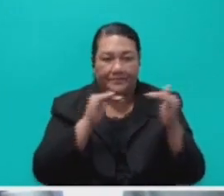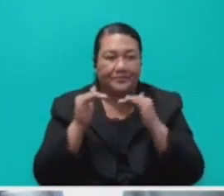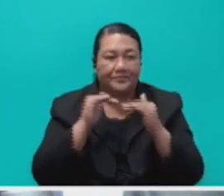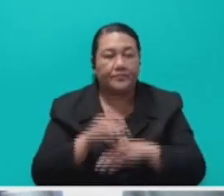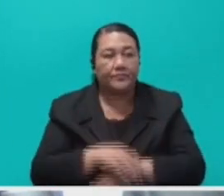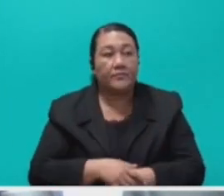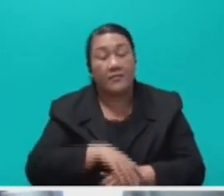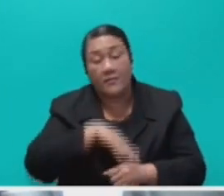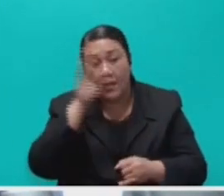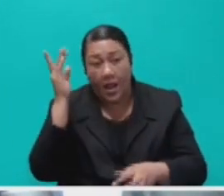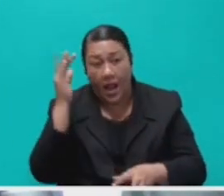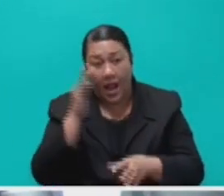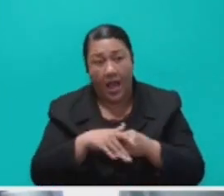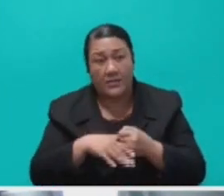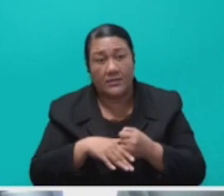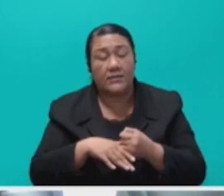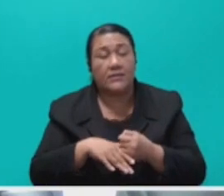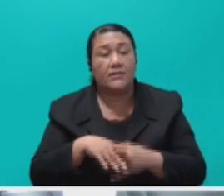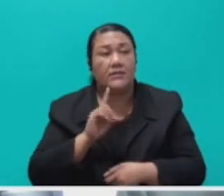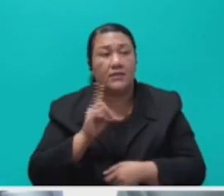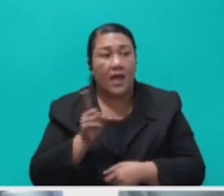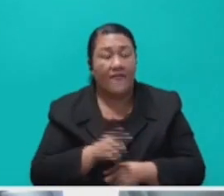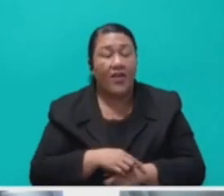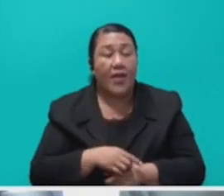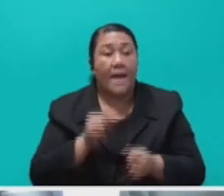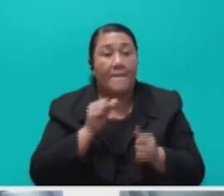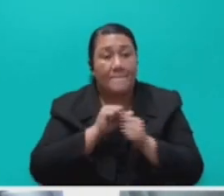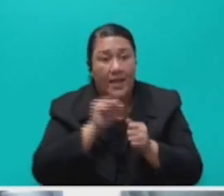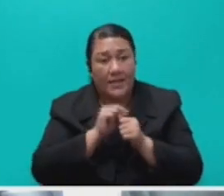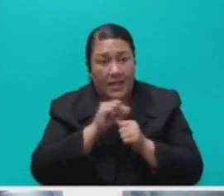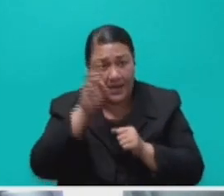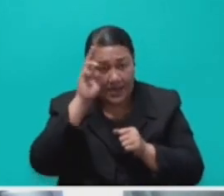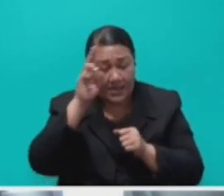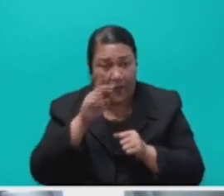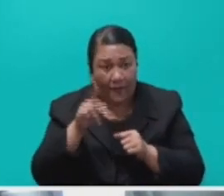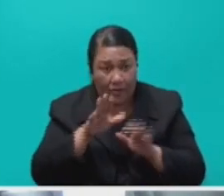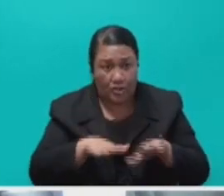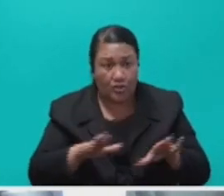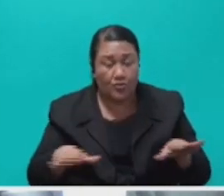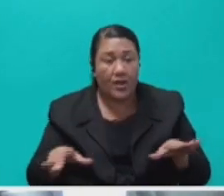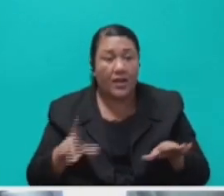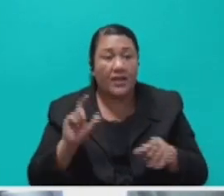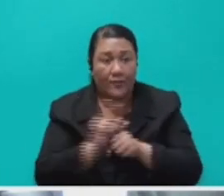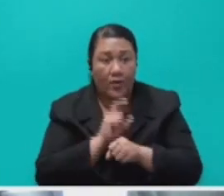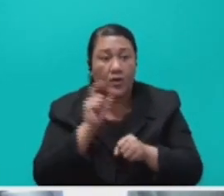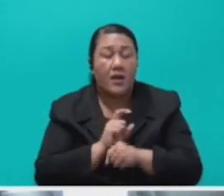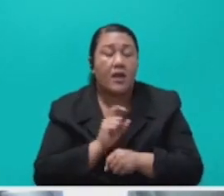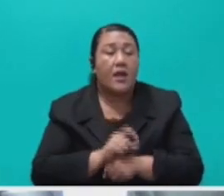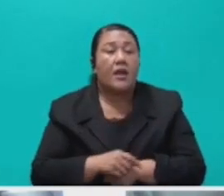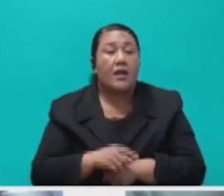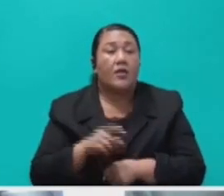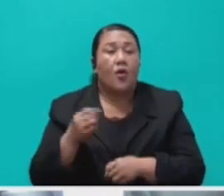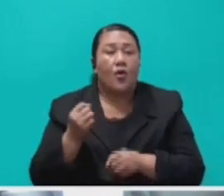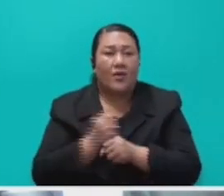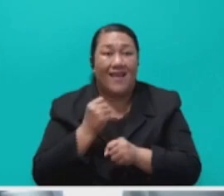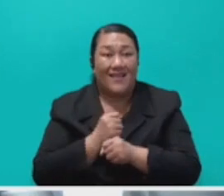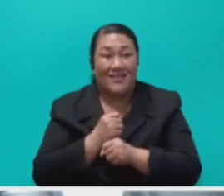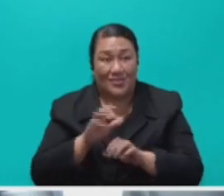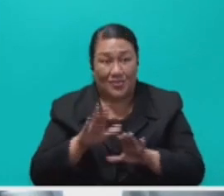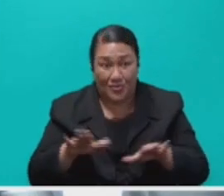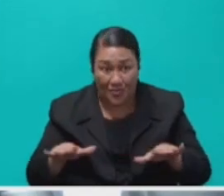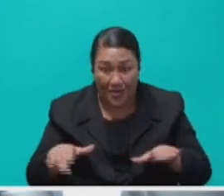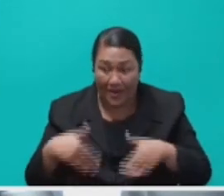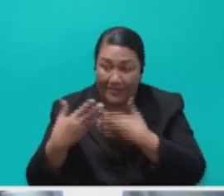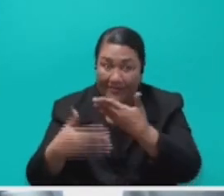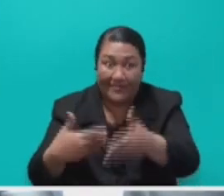we want to achieve a better nation for our children and our grandchildren, we need to address